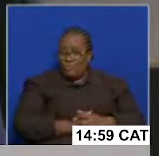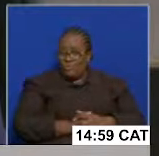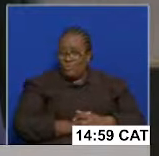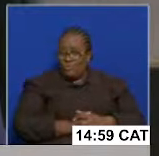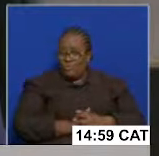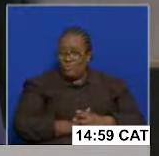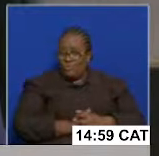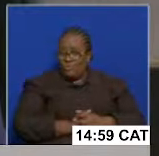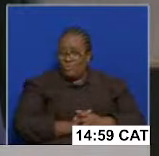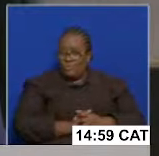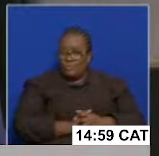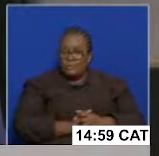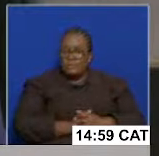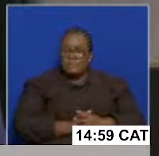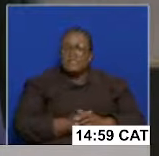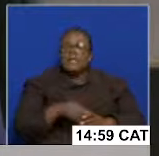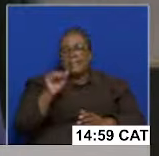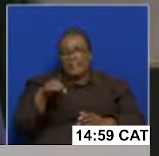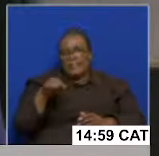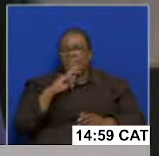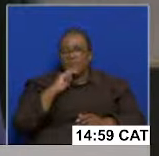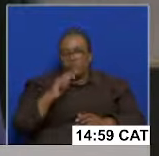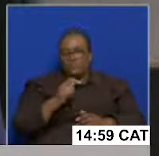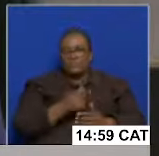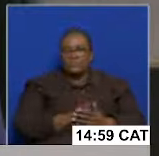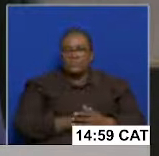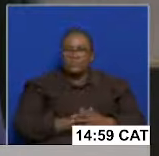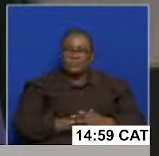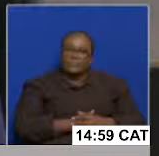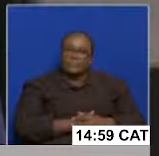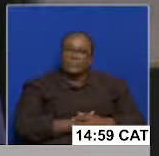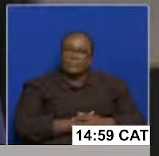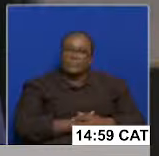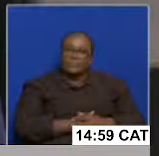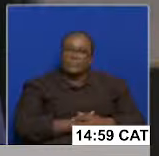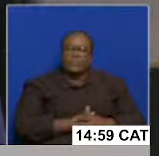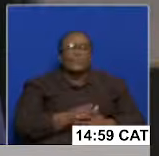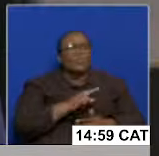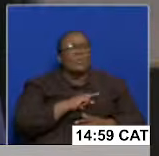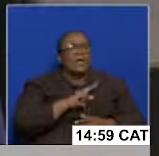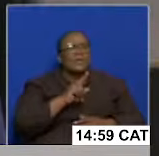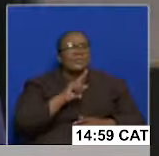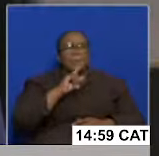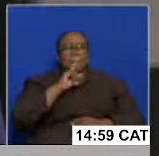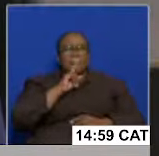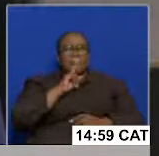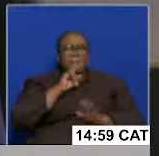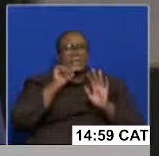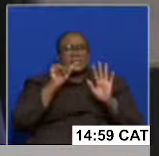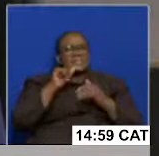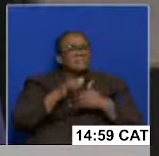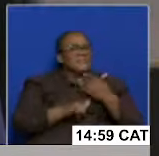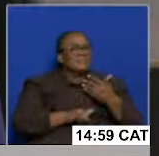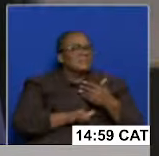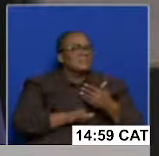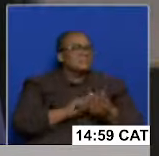Yes, it is true. And why did you keep quiet for 6 months about the stones?